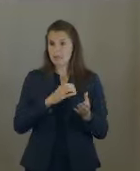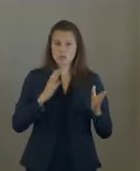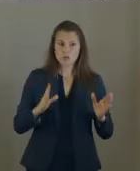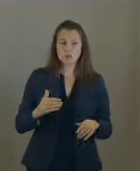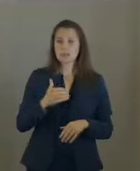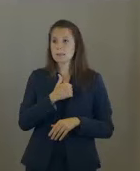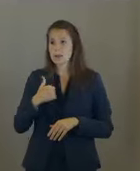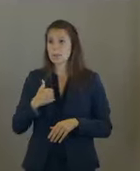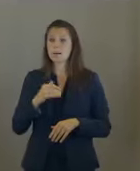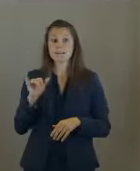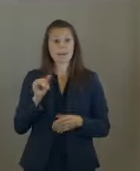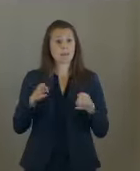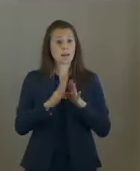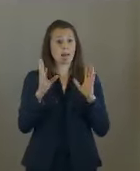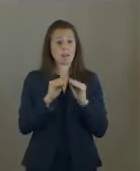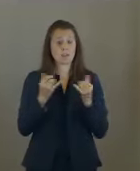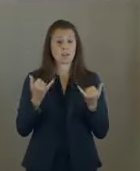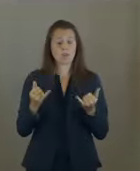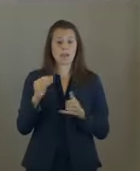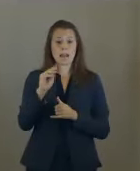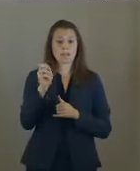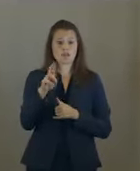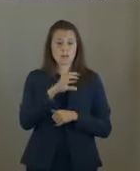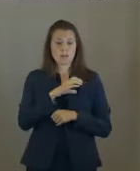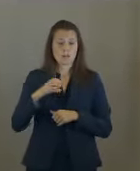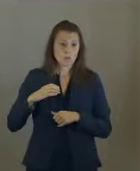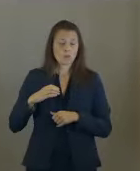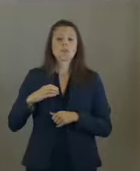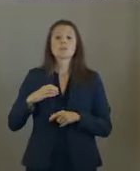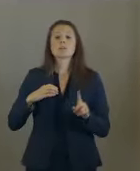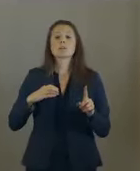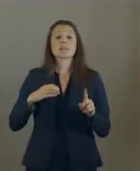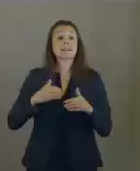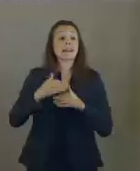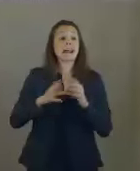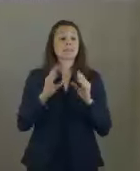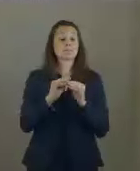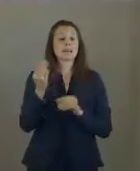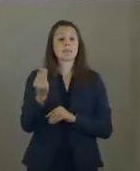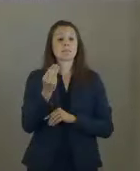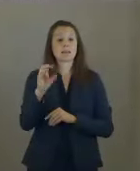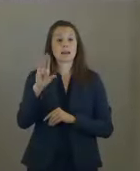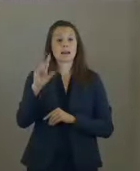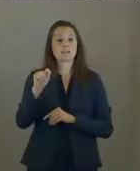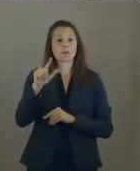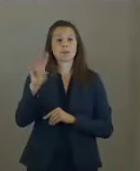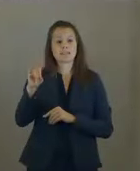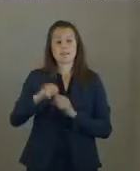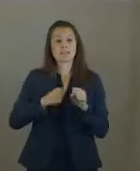know, as we adjourn this meeting of the Michigan Civil Rights Commission, our next meeting will convene on Monday, October the